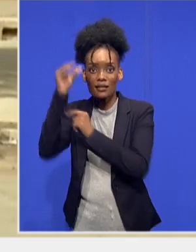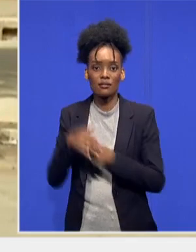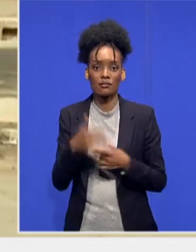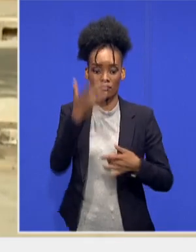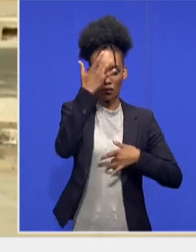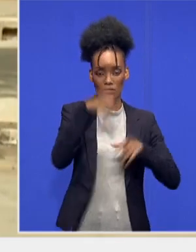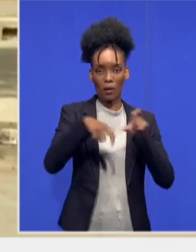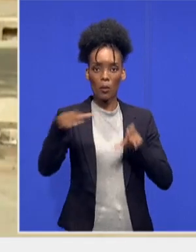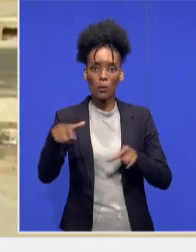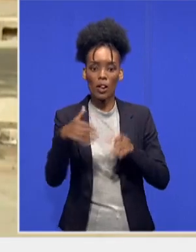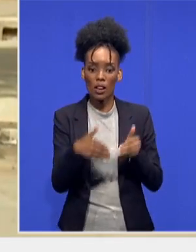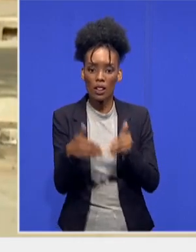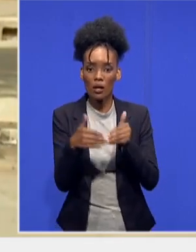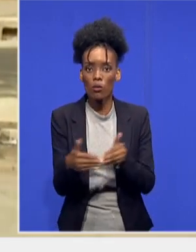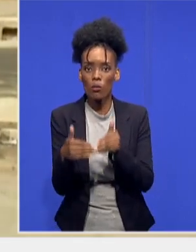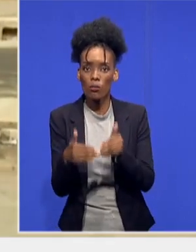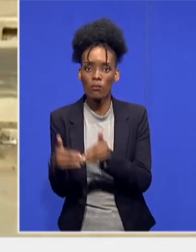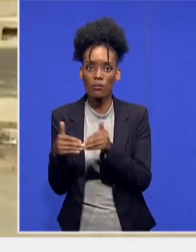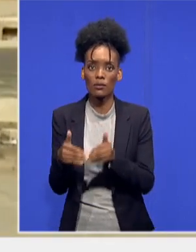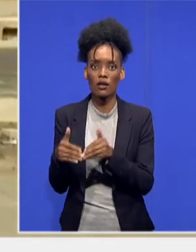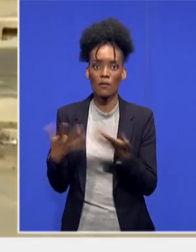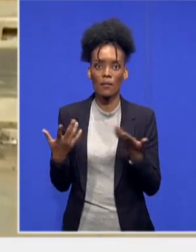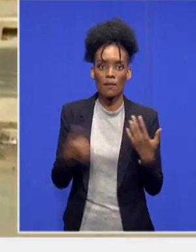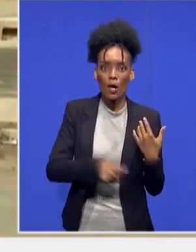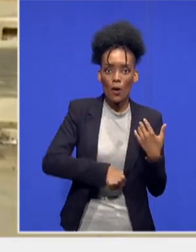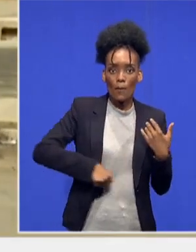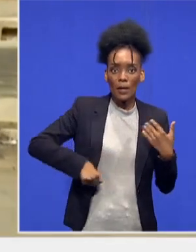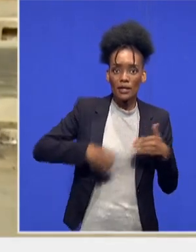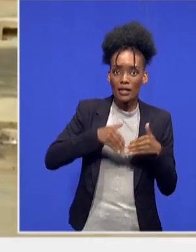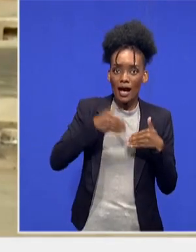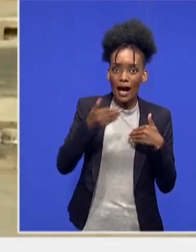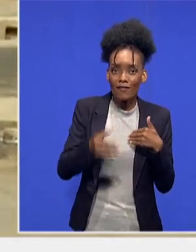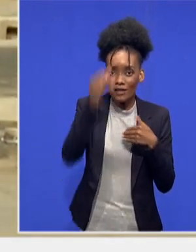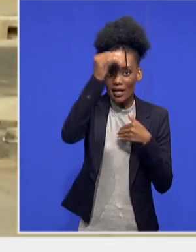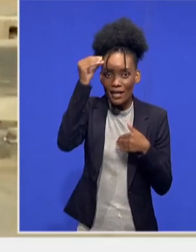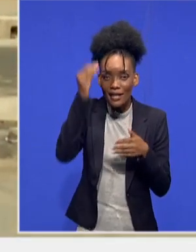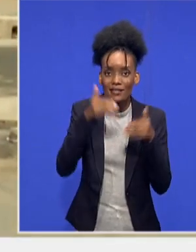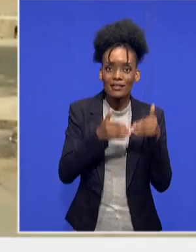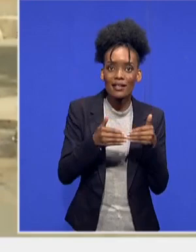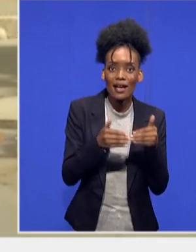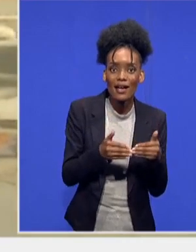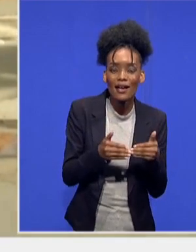patients in post-operative care. They are the ones that are preparing